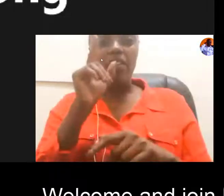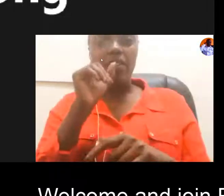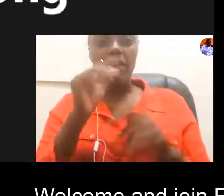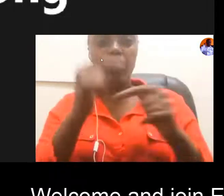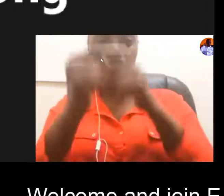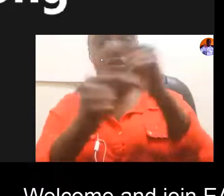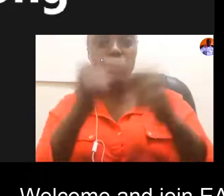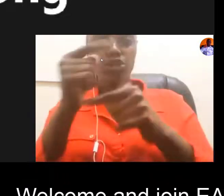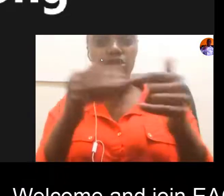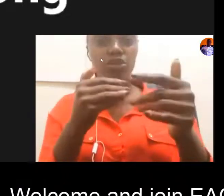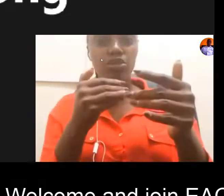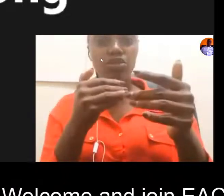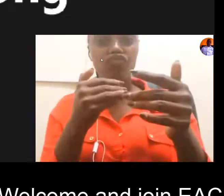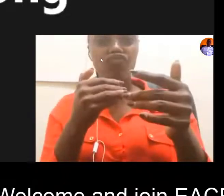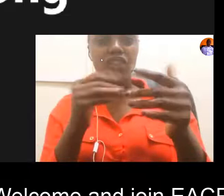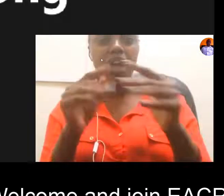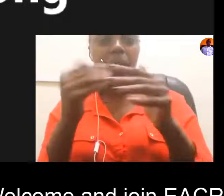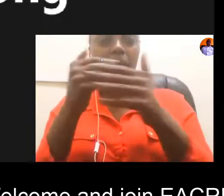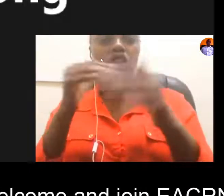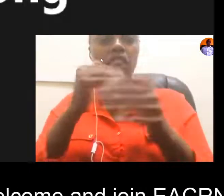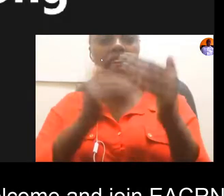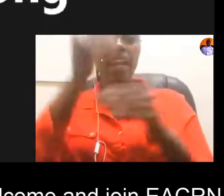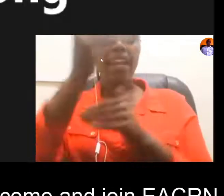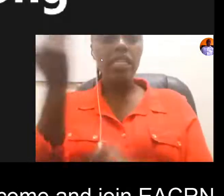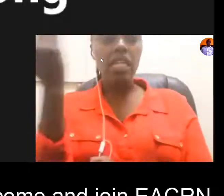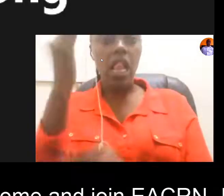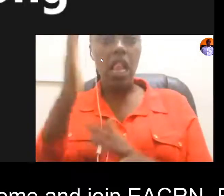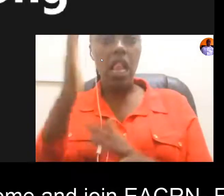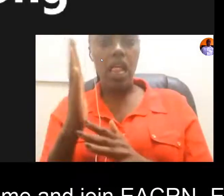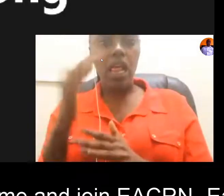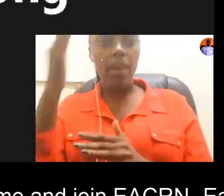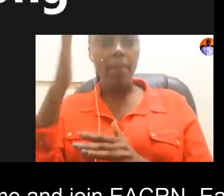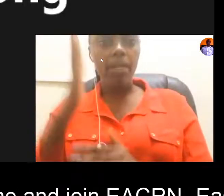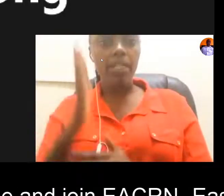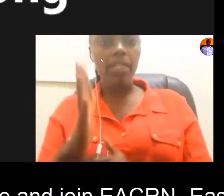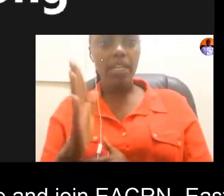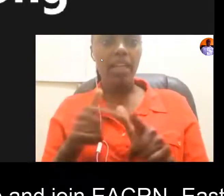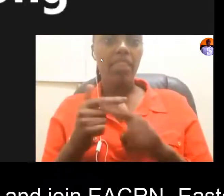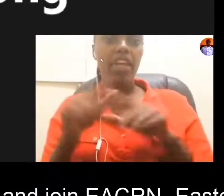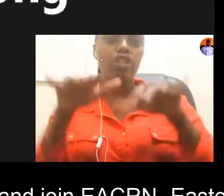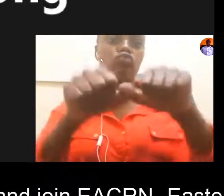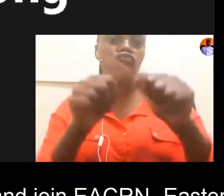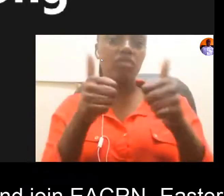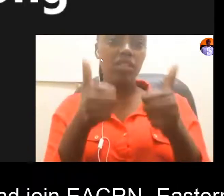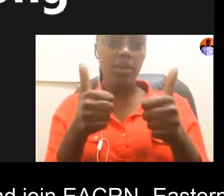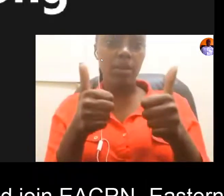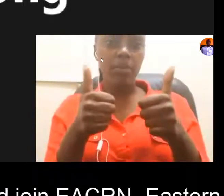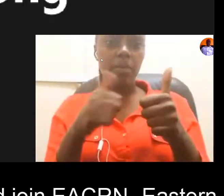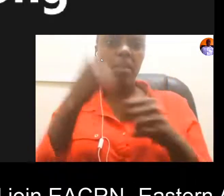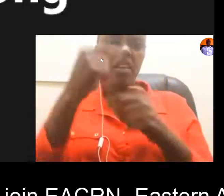of reports, and what is the role of the Secretariat towards supporting those regional